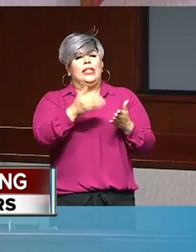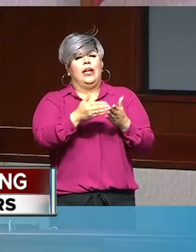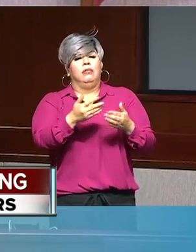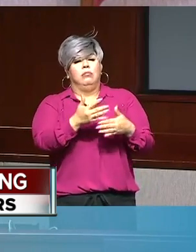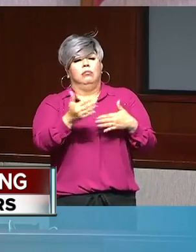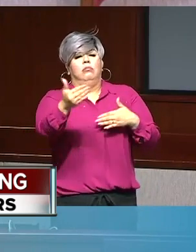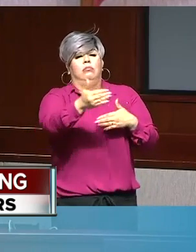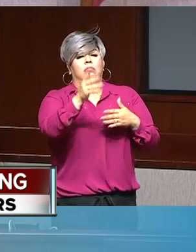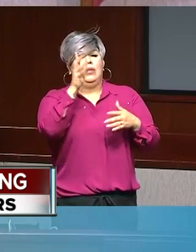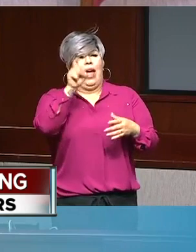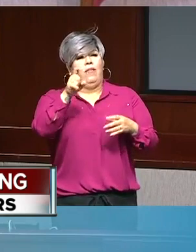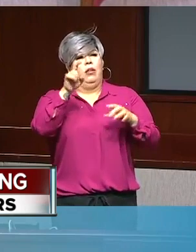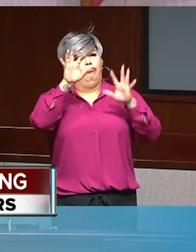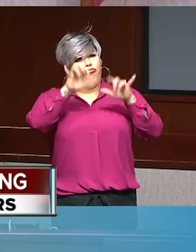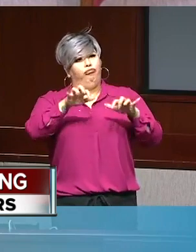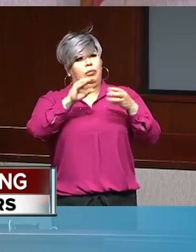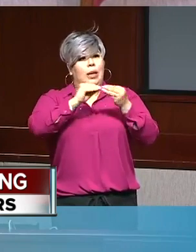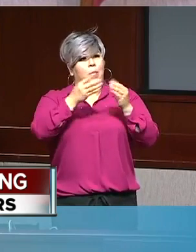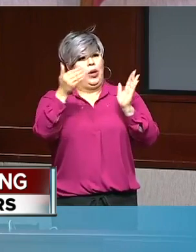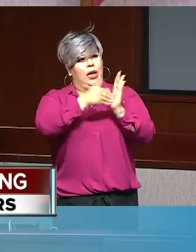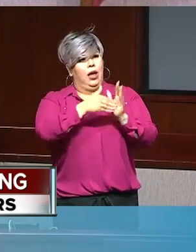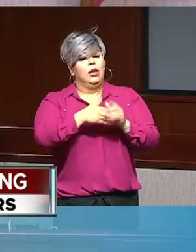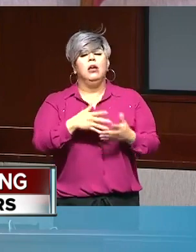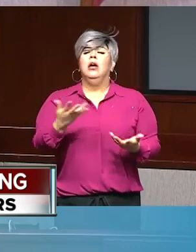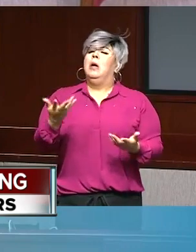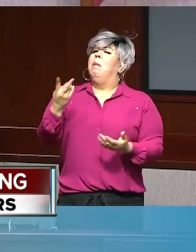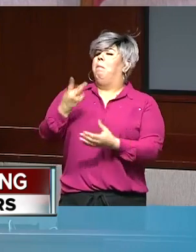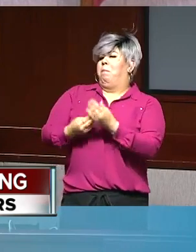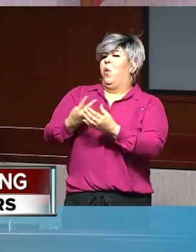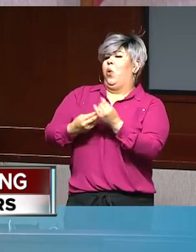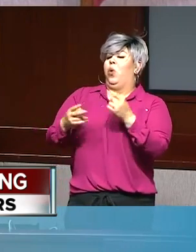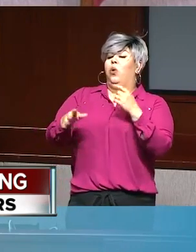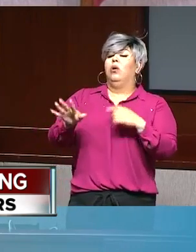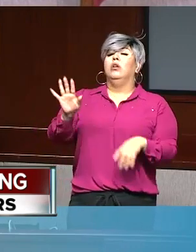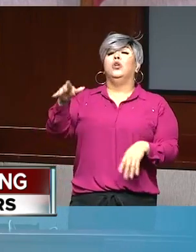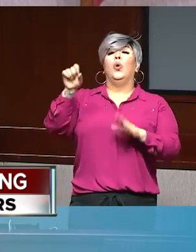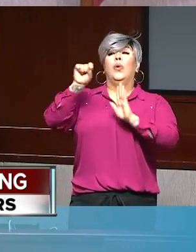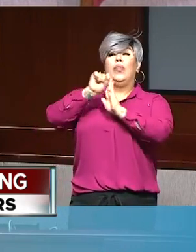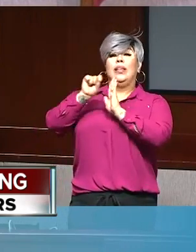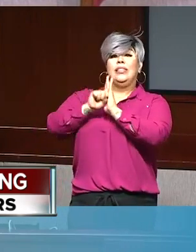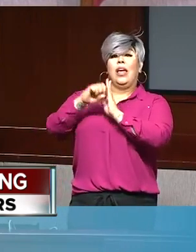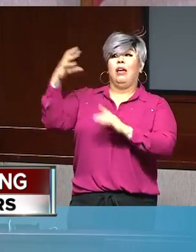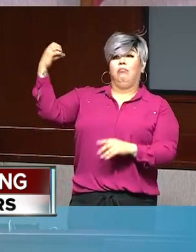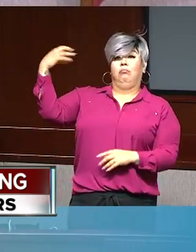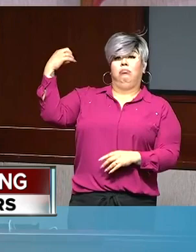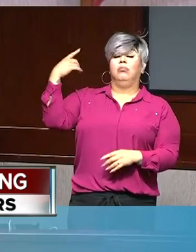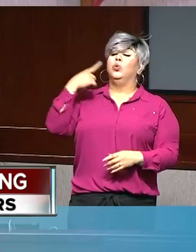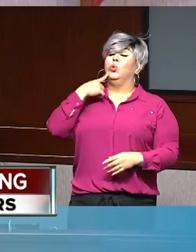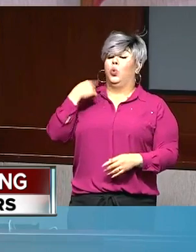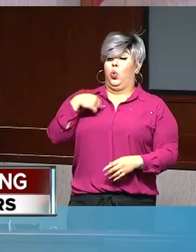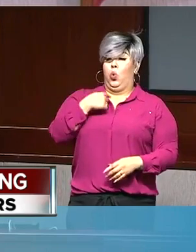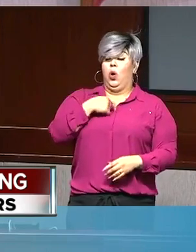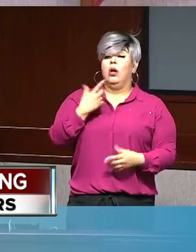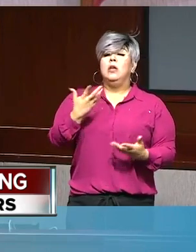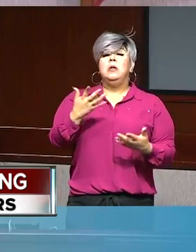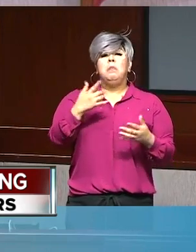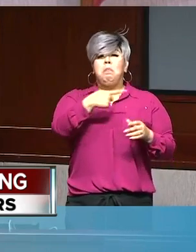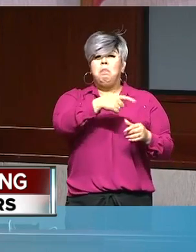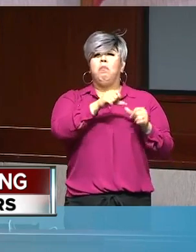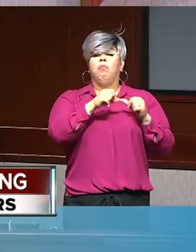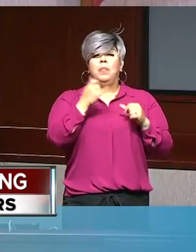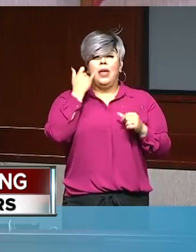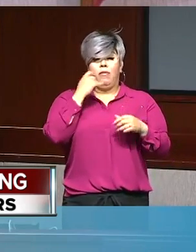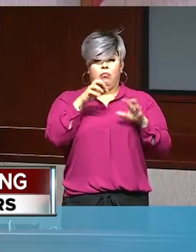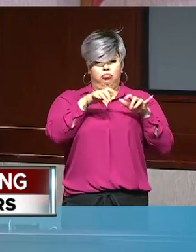looks like? Well, both, Stacy. So the state is indicating that the reliability of the model is fairly good 30